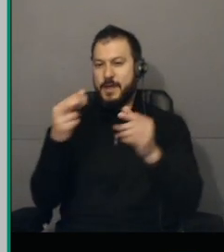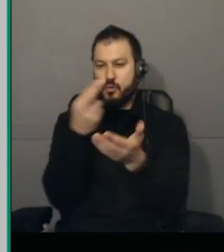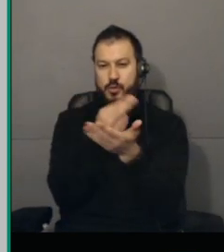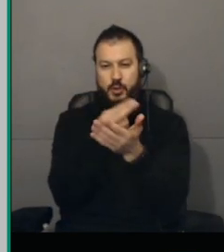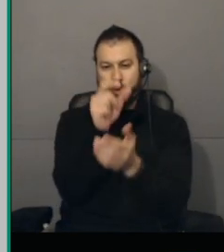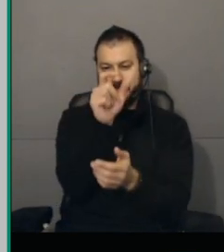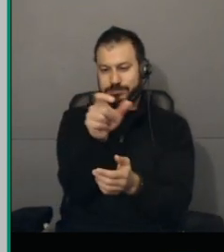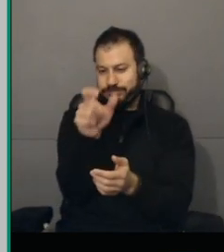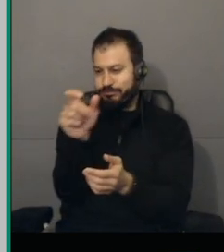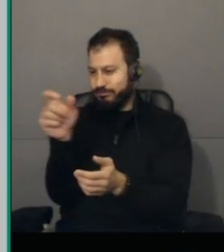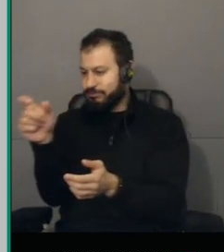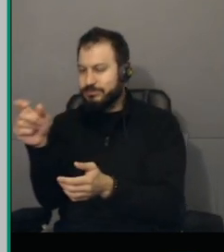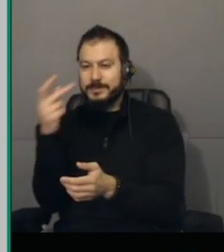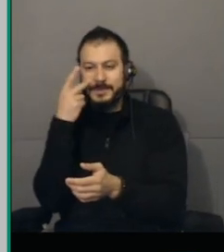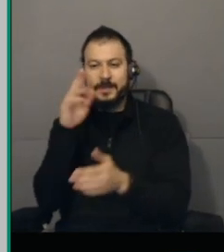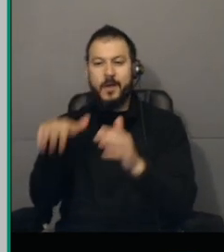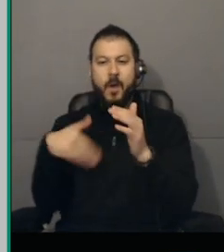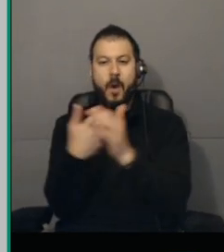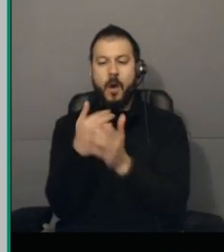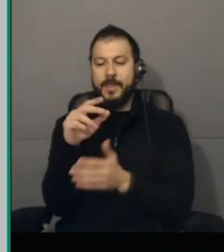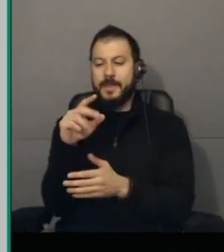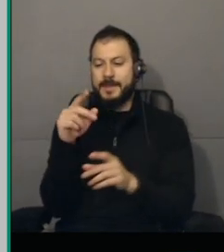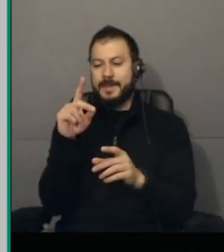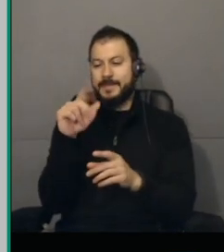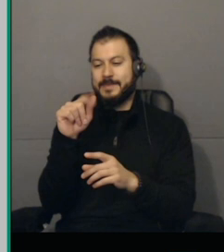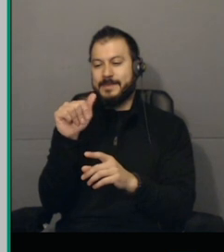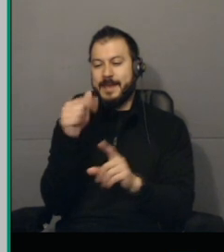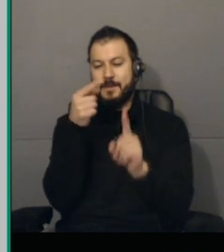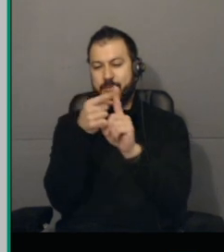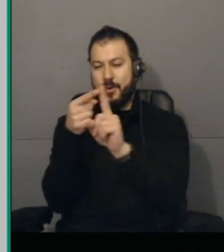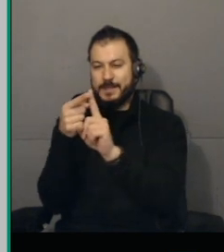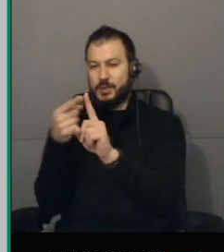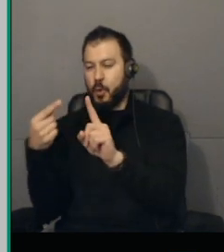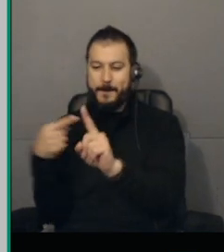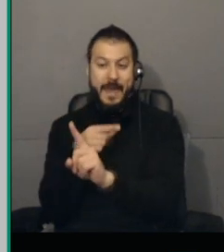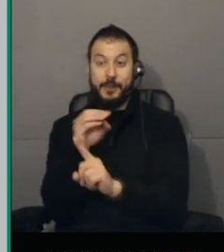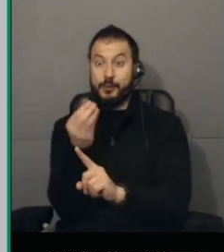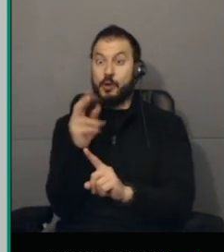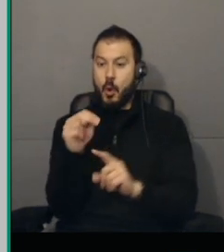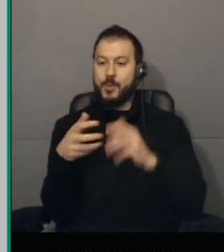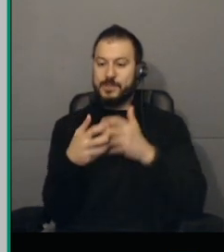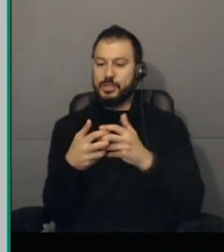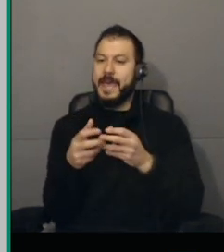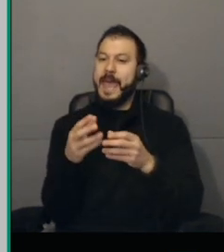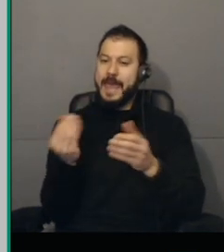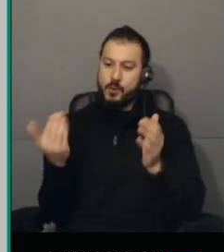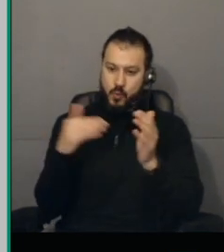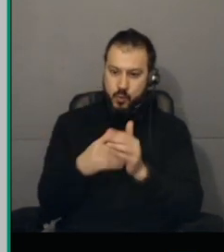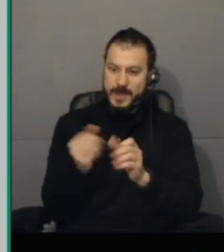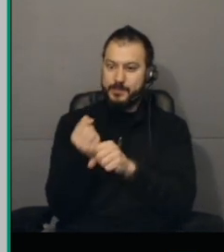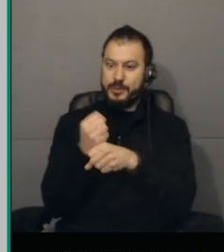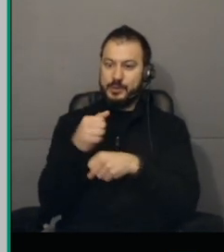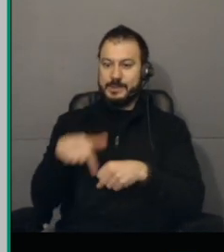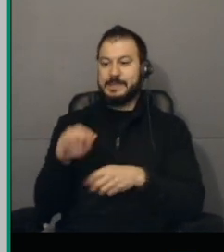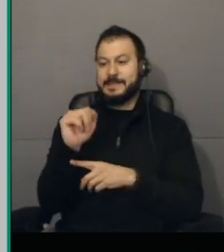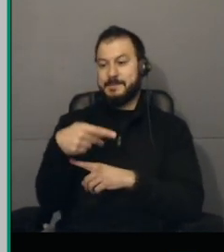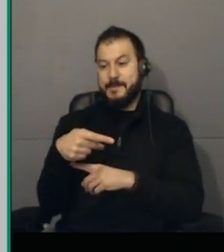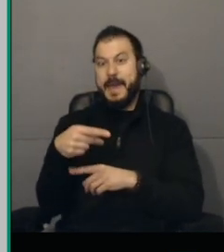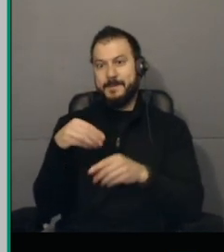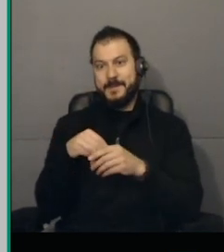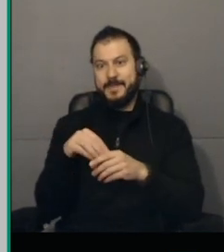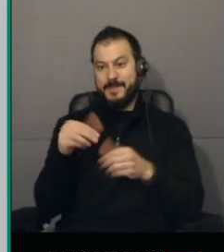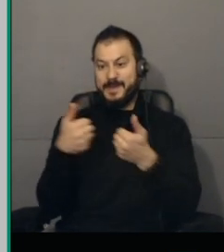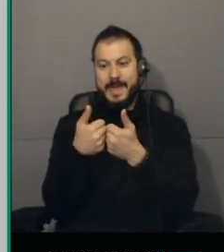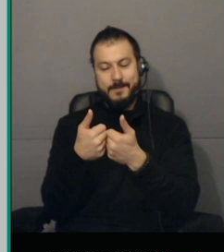scroll across the table, you'd also see all the data points a person needs to go back to their own machine and reproduce this map in-game, which is hugely